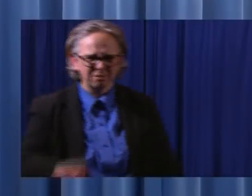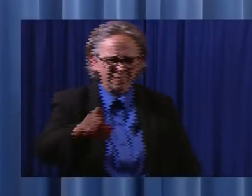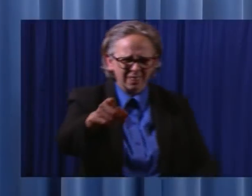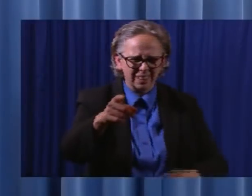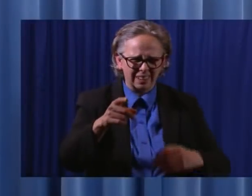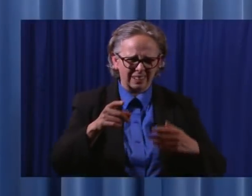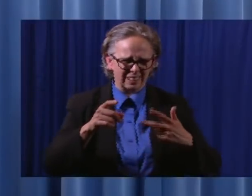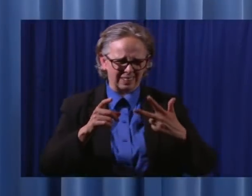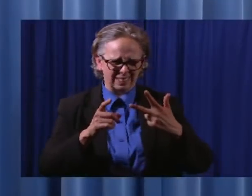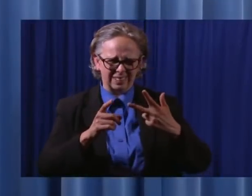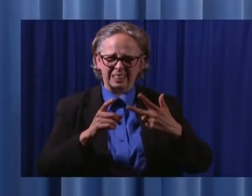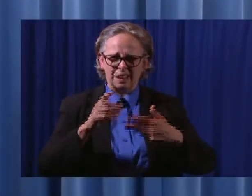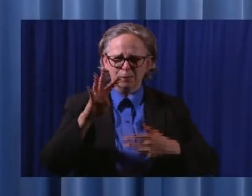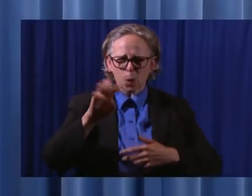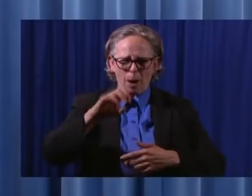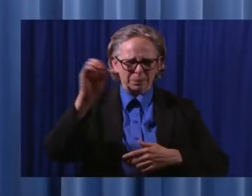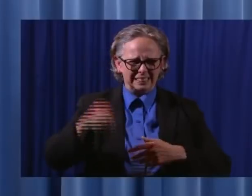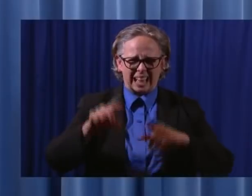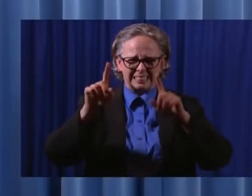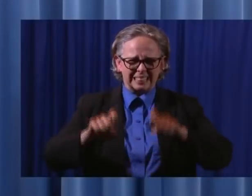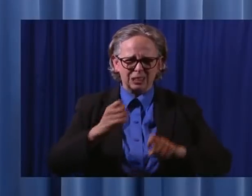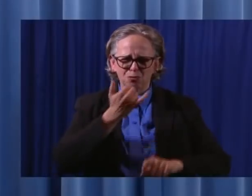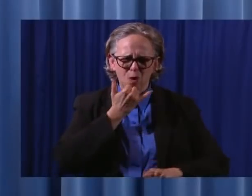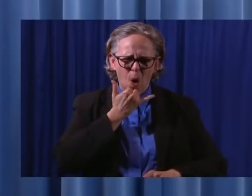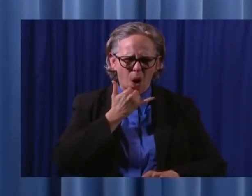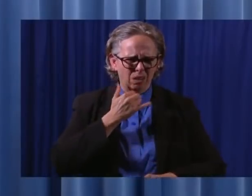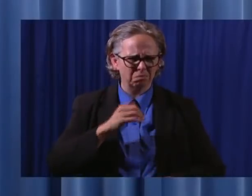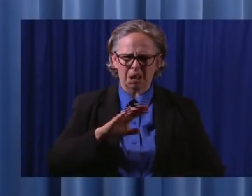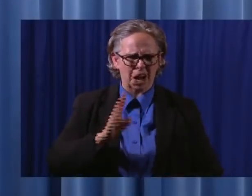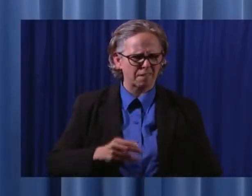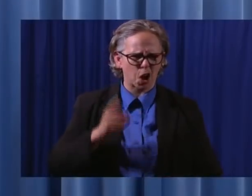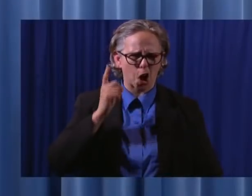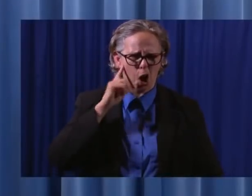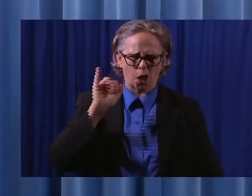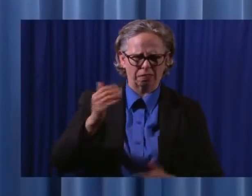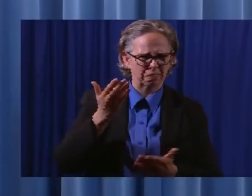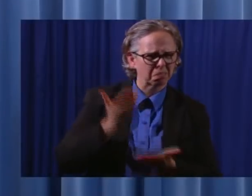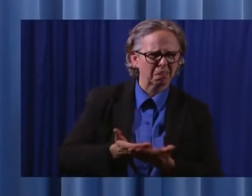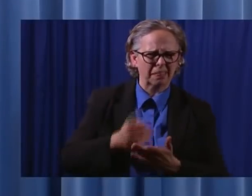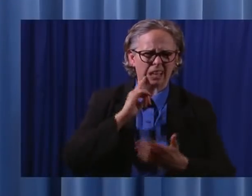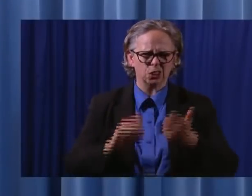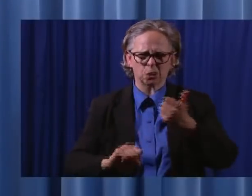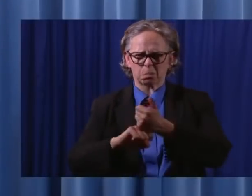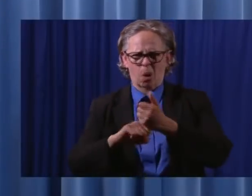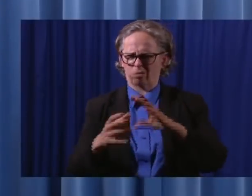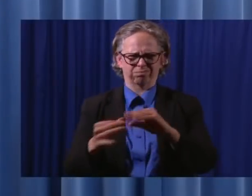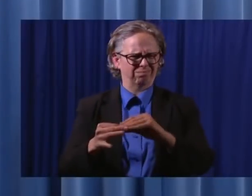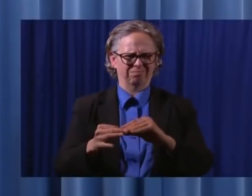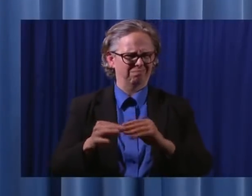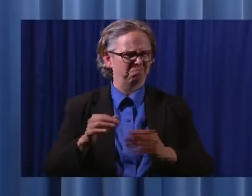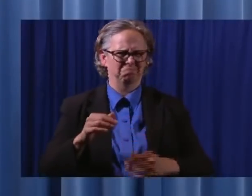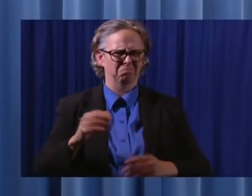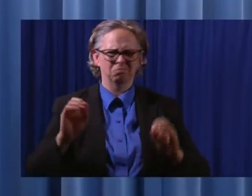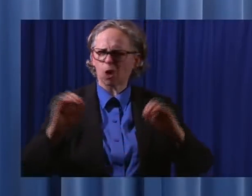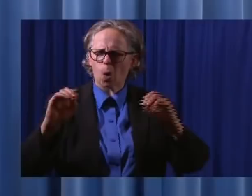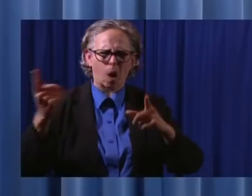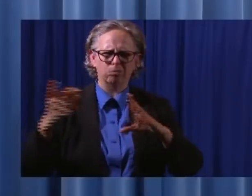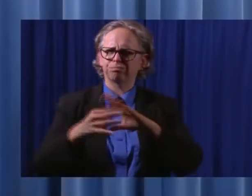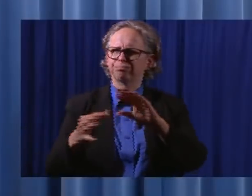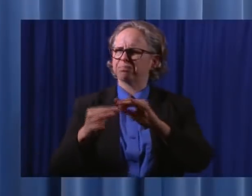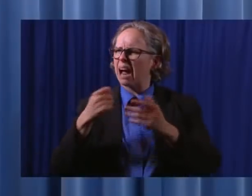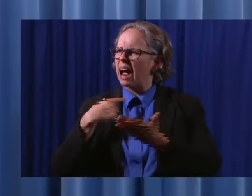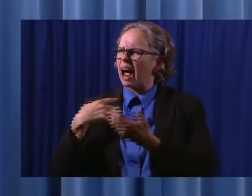all the medical experts that we're talking to, all the lab people we're talking to, it certainly gives us no indication that, you know, that there's a huge